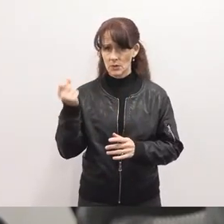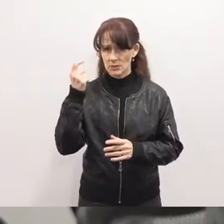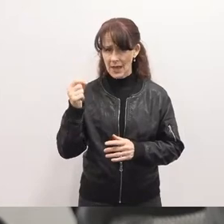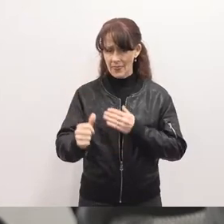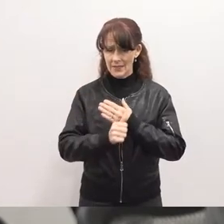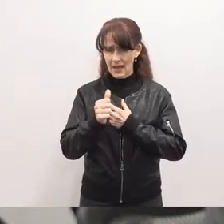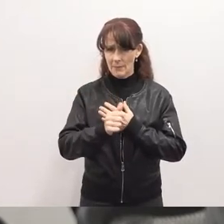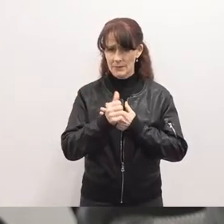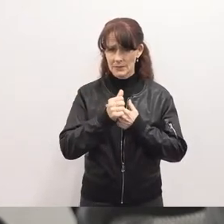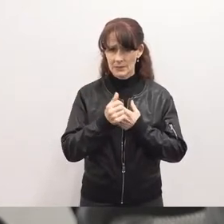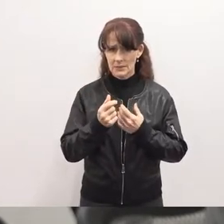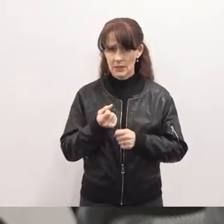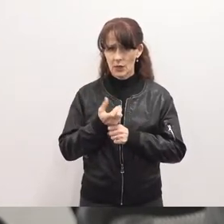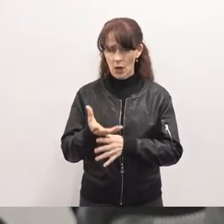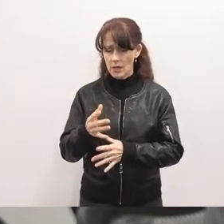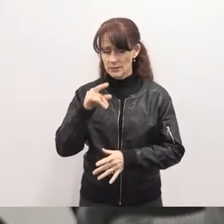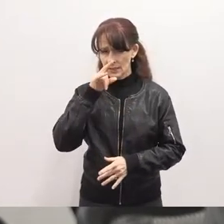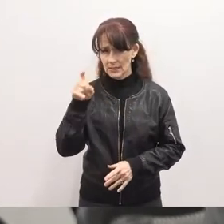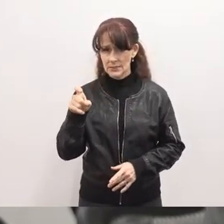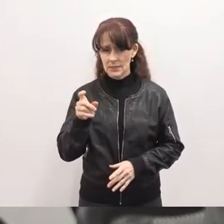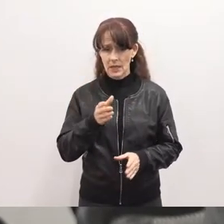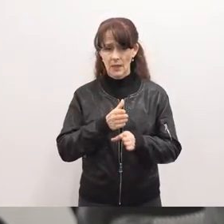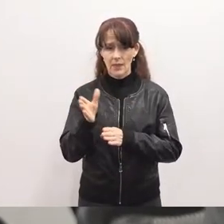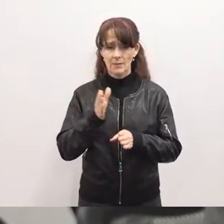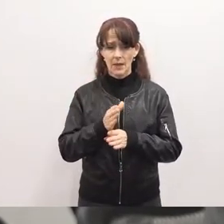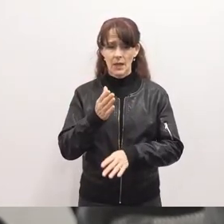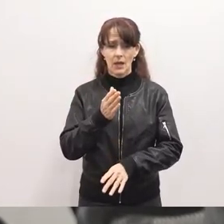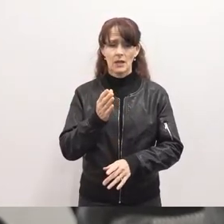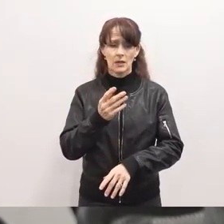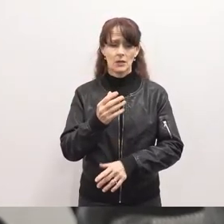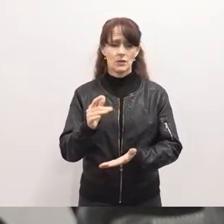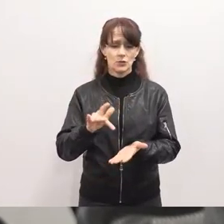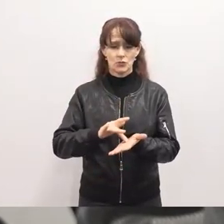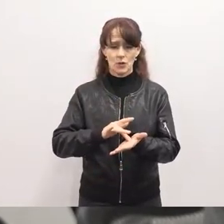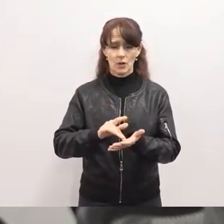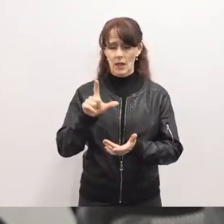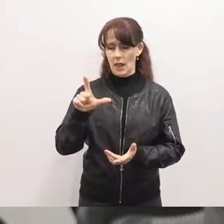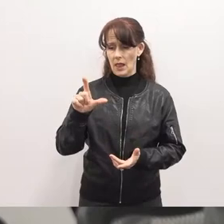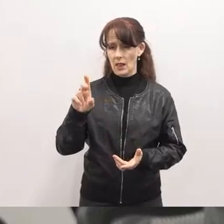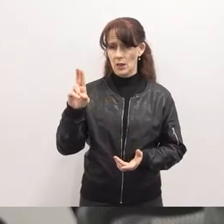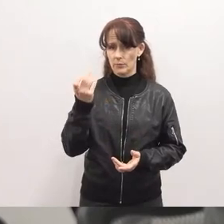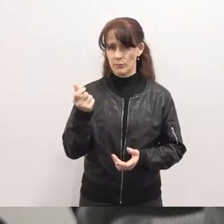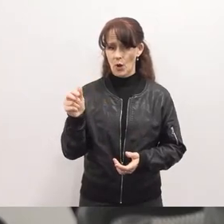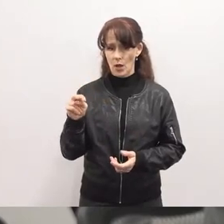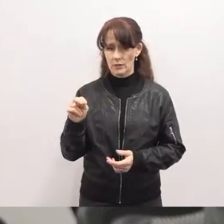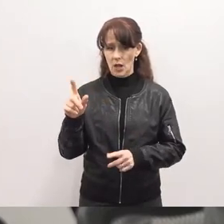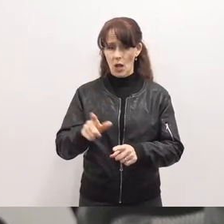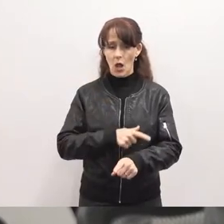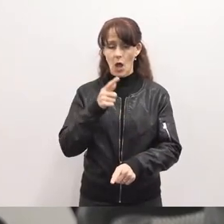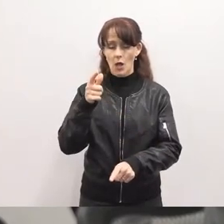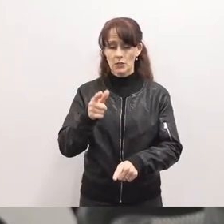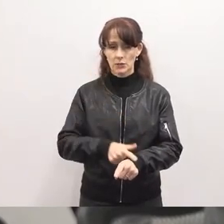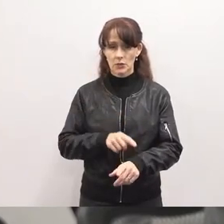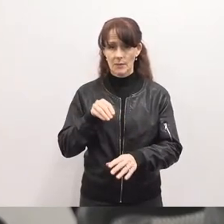kids? The main drug used is Lupron. Here's some long-term side effects that even continue after